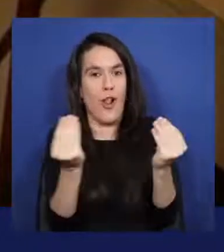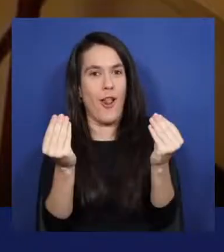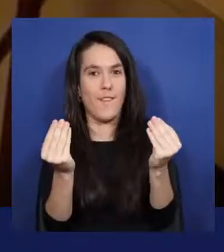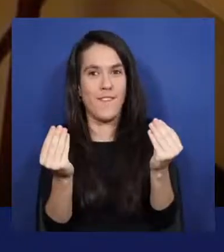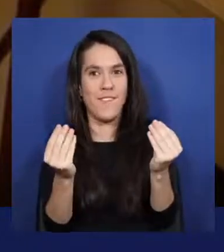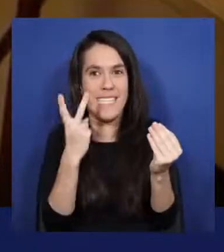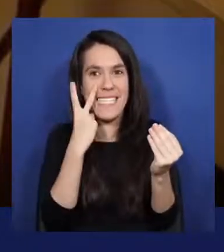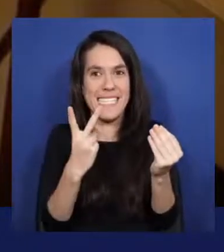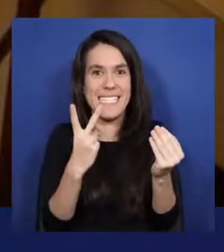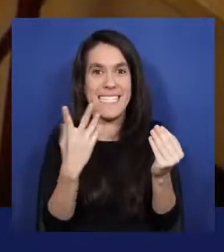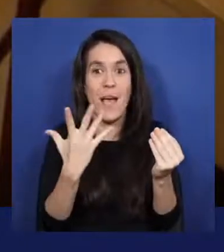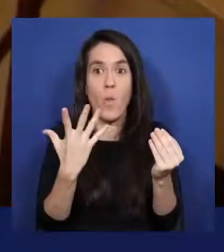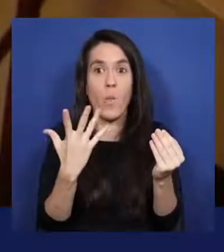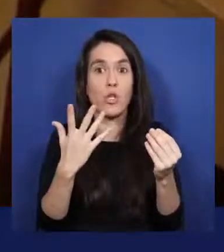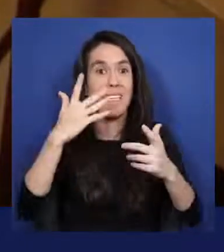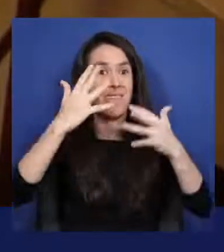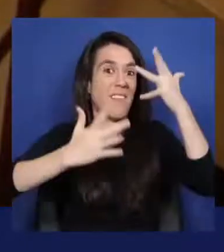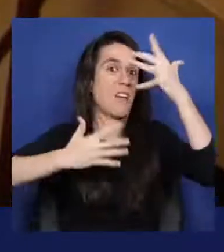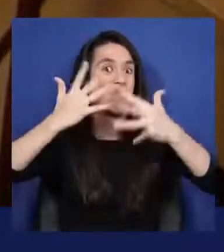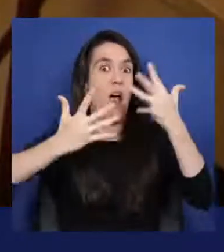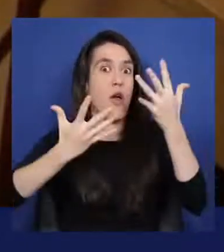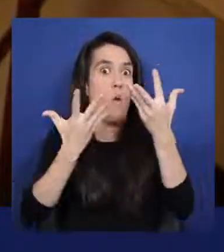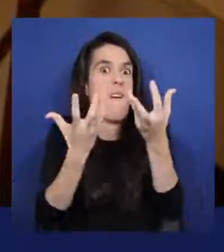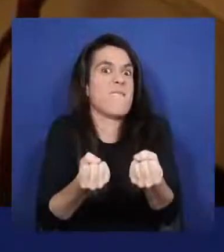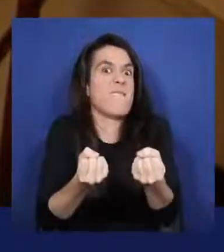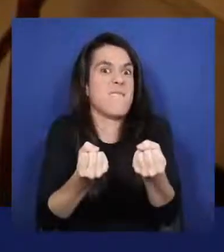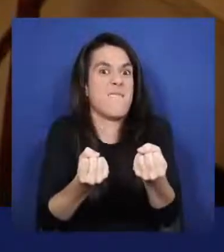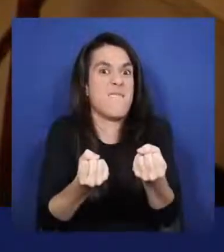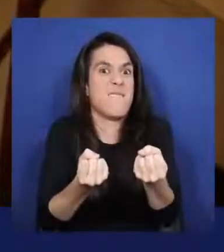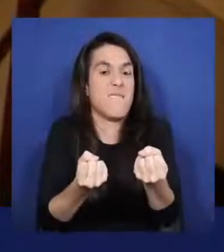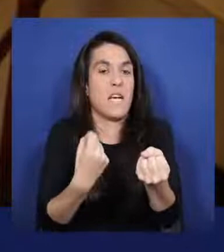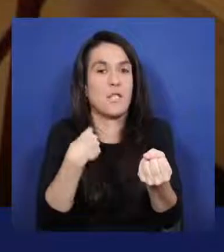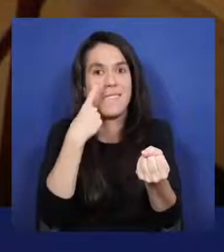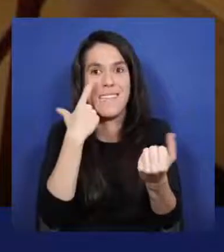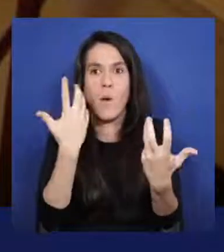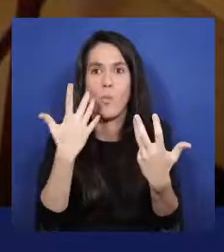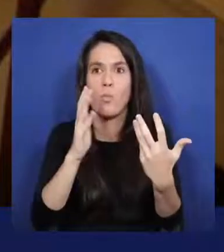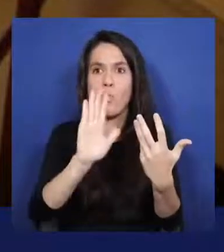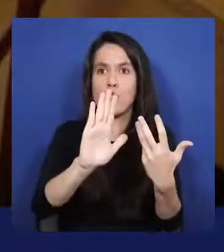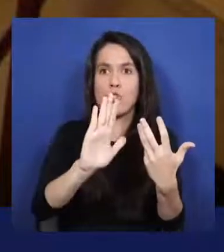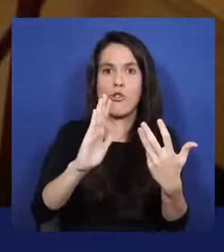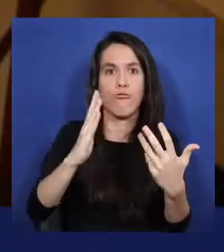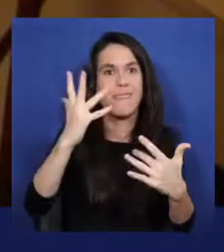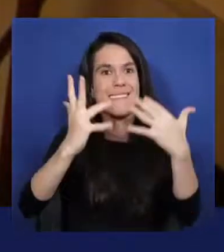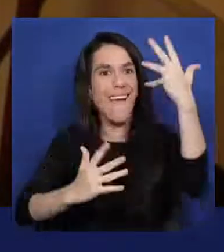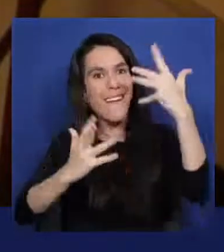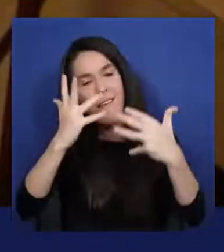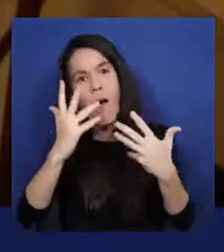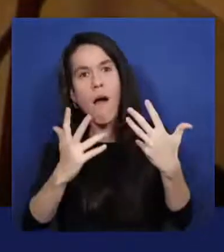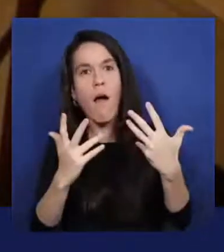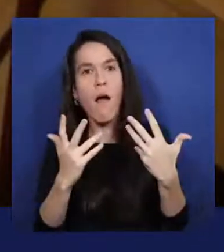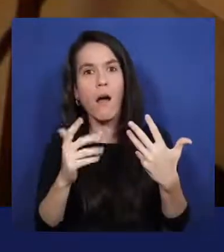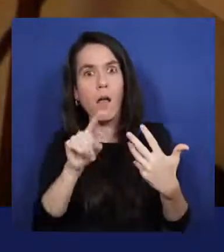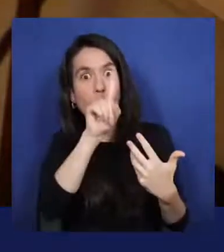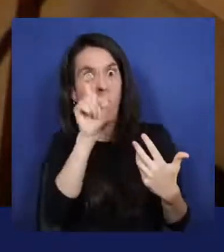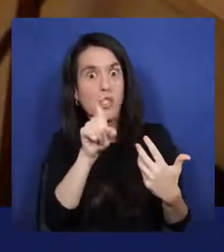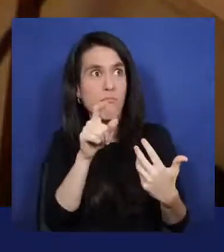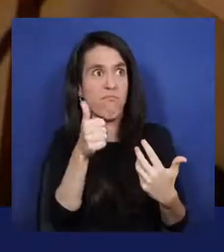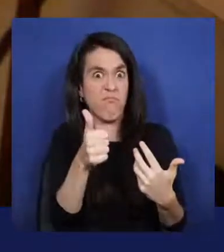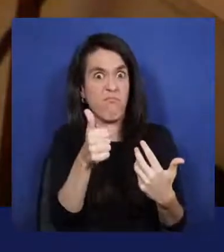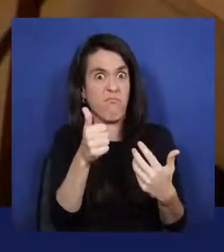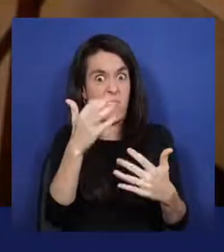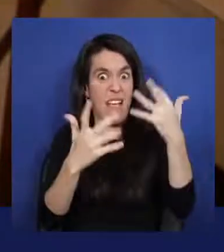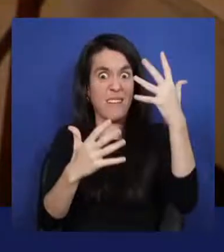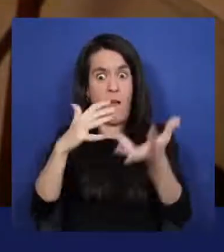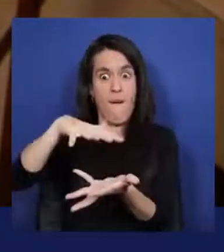amount of data you have available. So if you have a small data set, well, then the question is it enough? Or